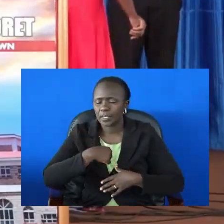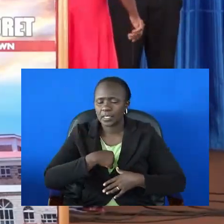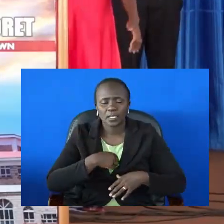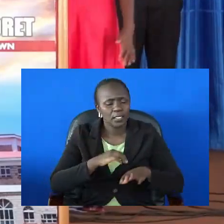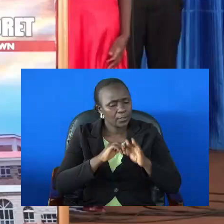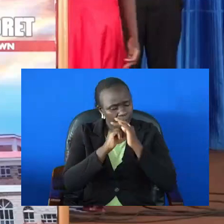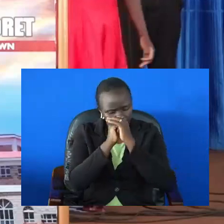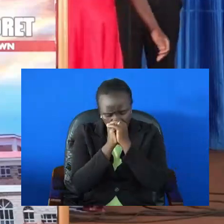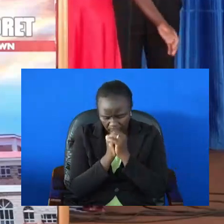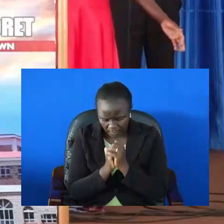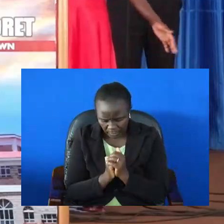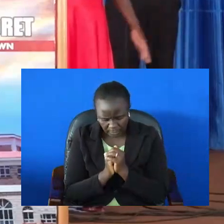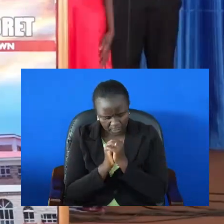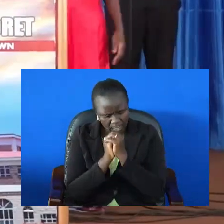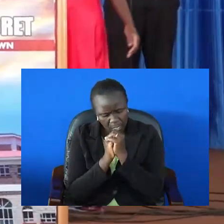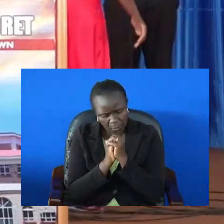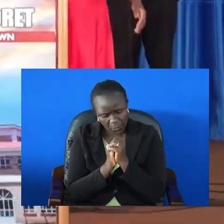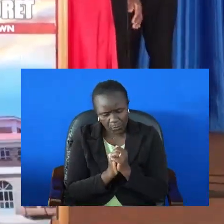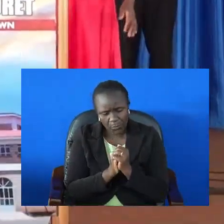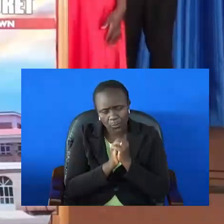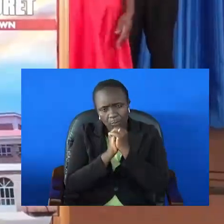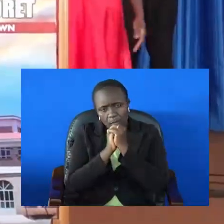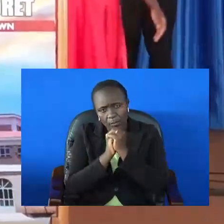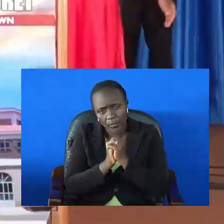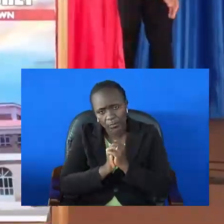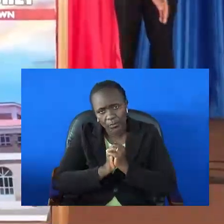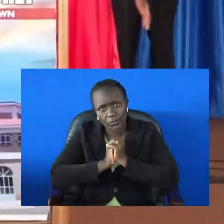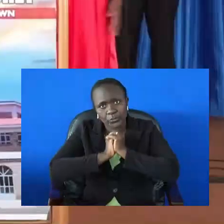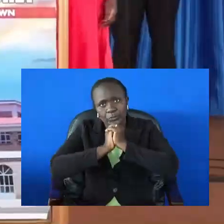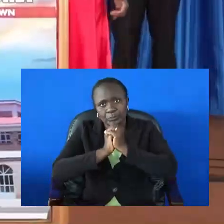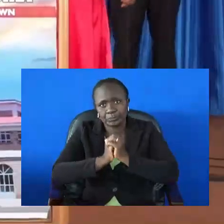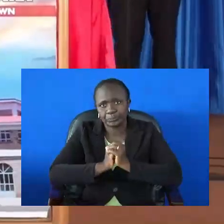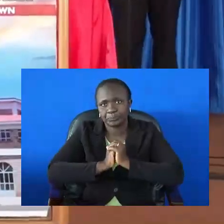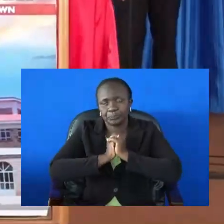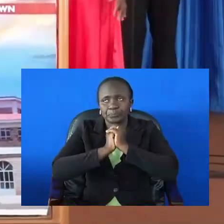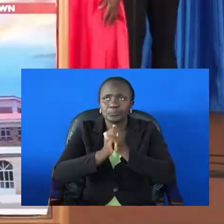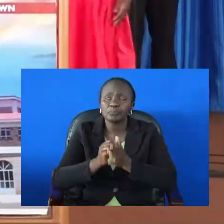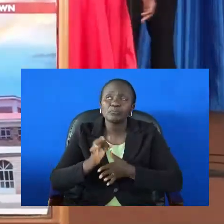baba, baba yangu mimi nina kuabudu.